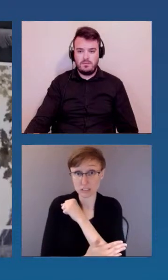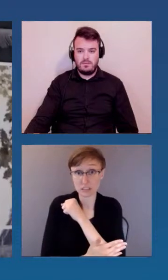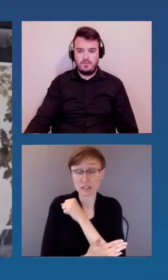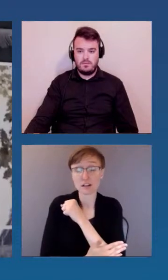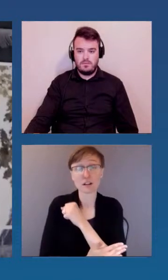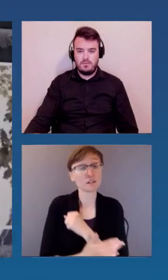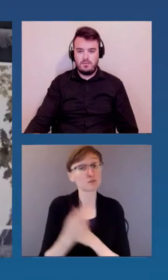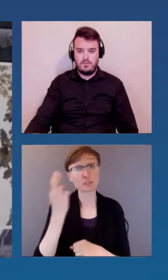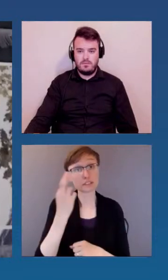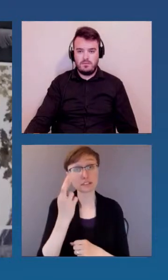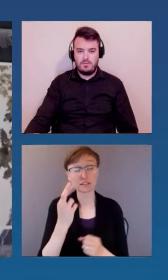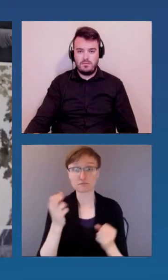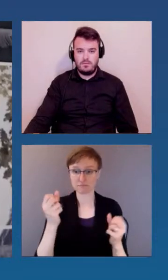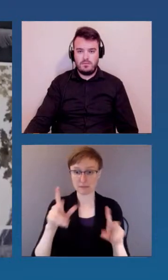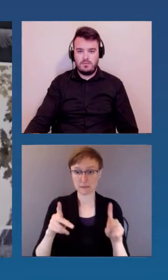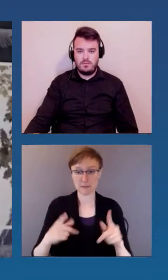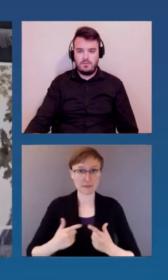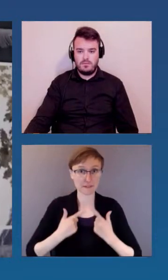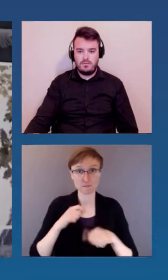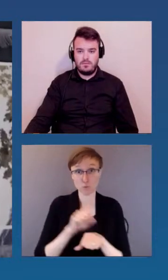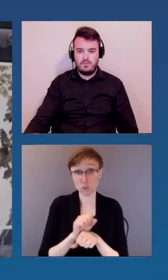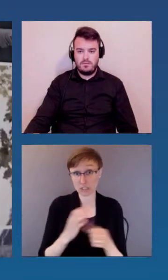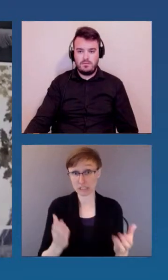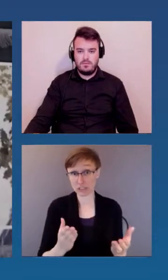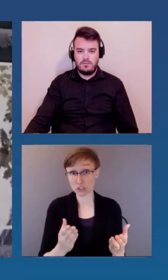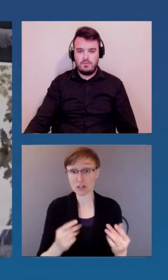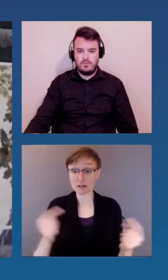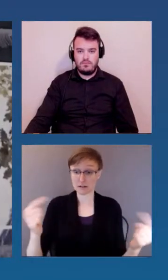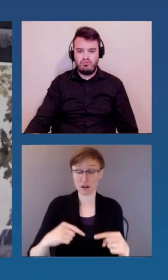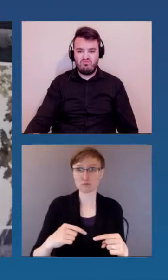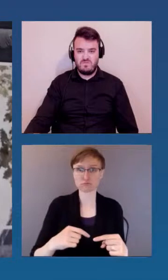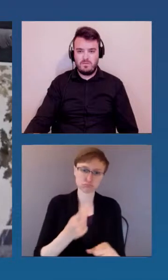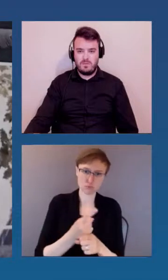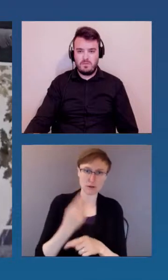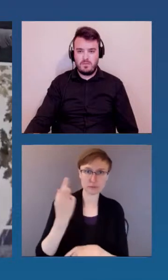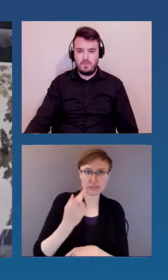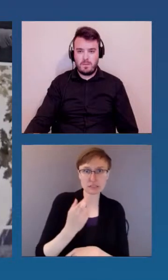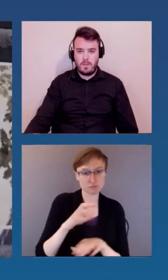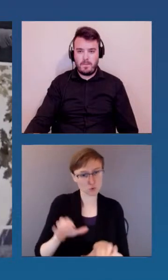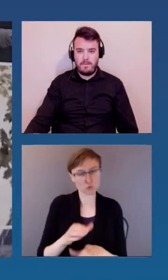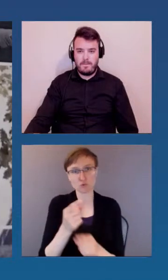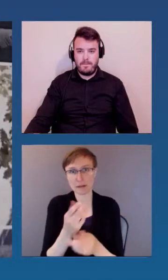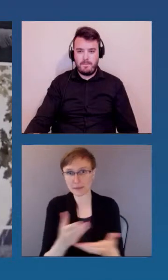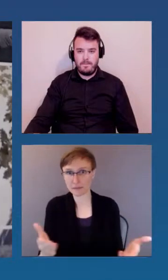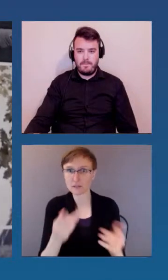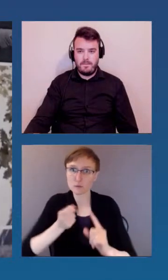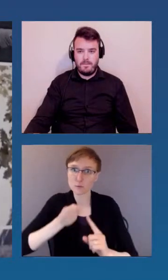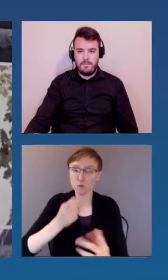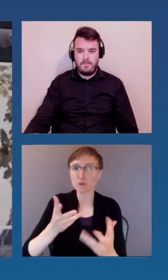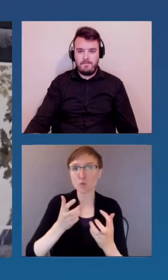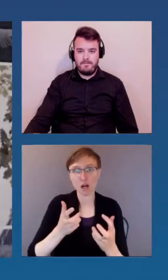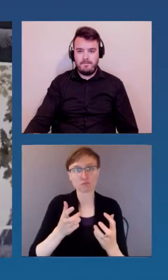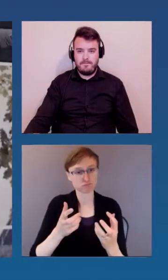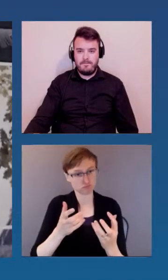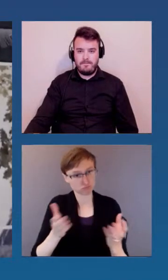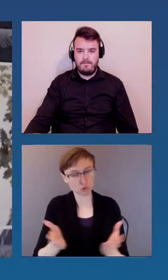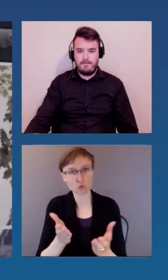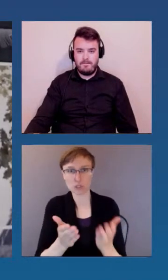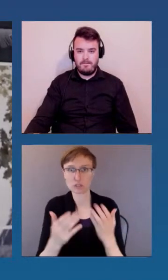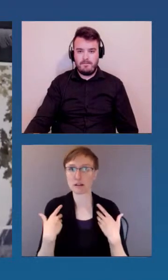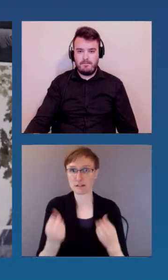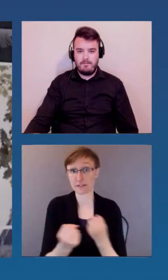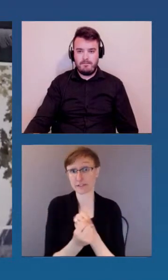not hesitate to enforce, and we will be out in more significant numbers, especially as we're getting back to fall in the